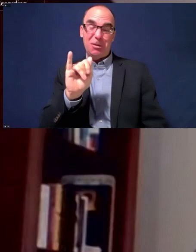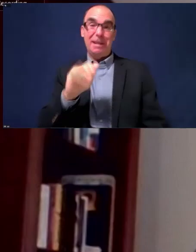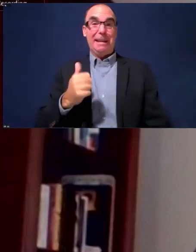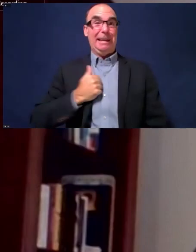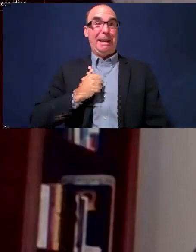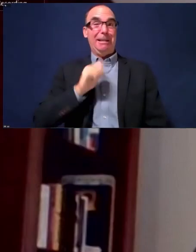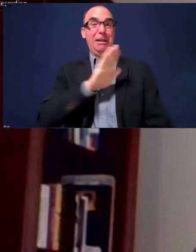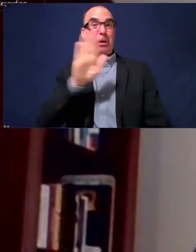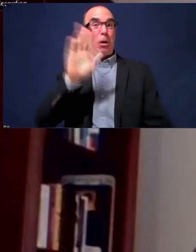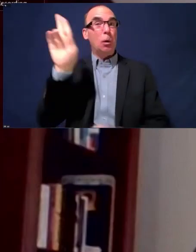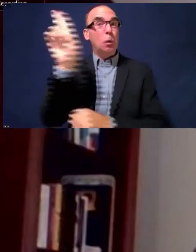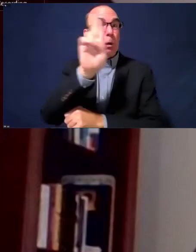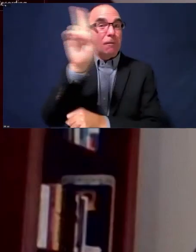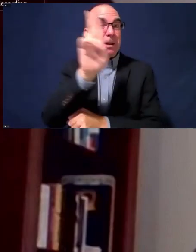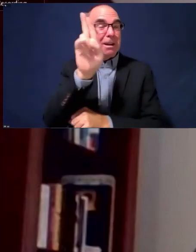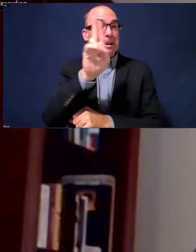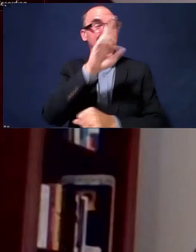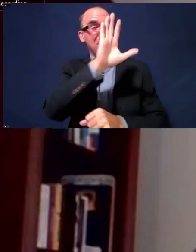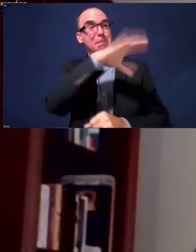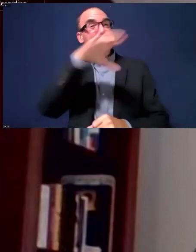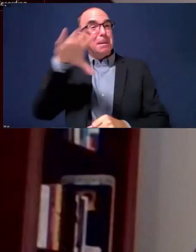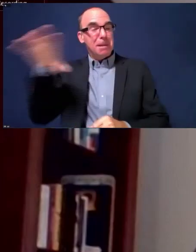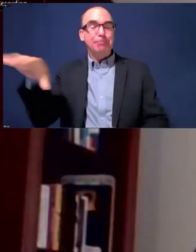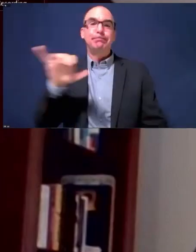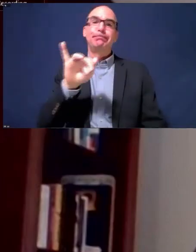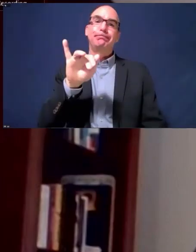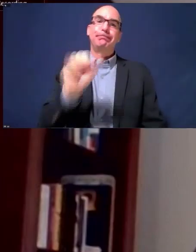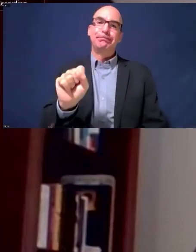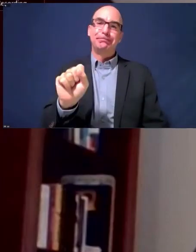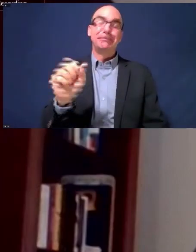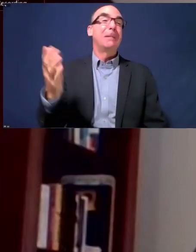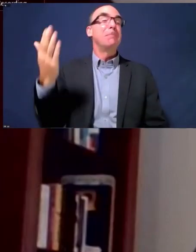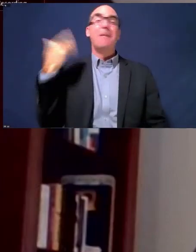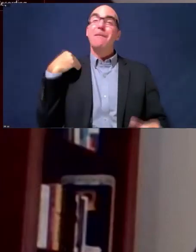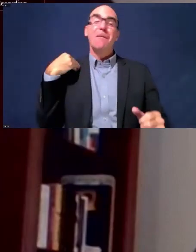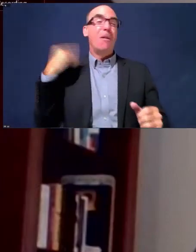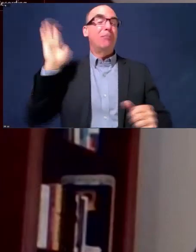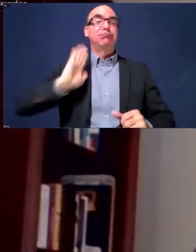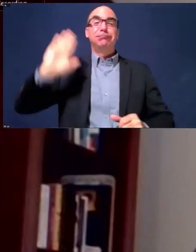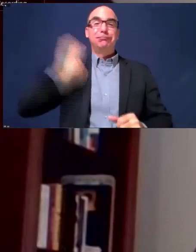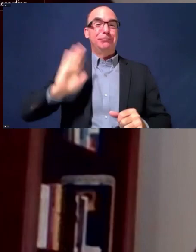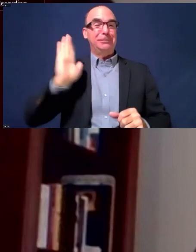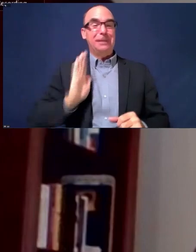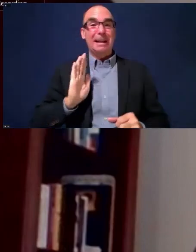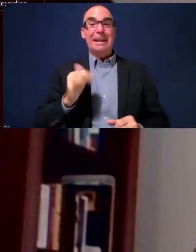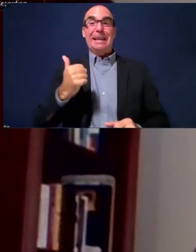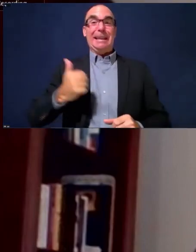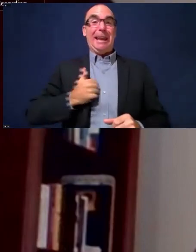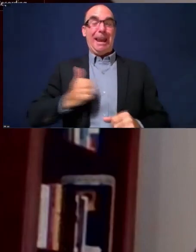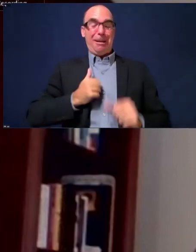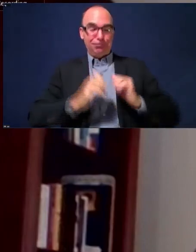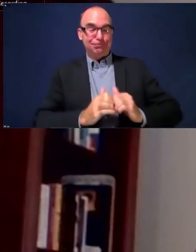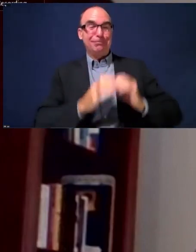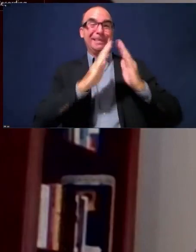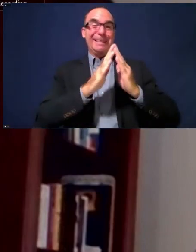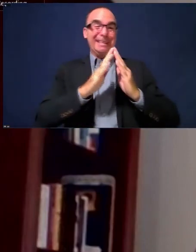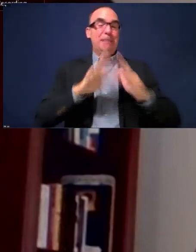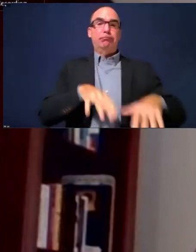Anti-Black racism has been a fact of life from the colonial founding of the country to the post-Confederation